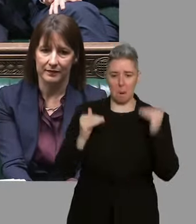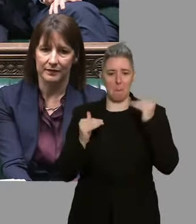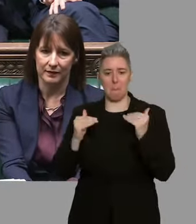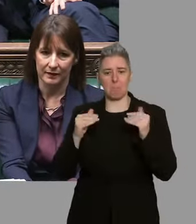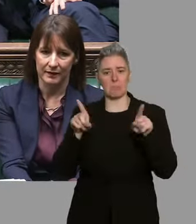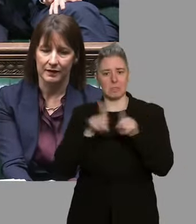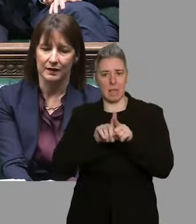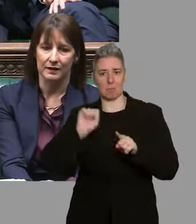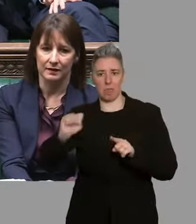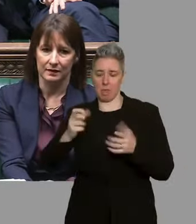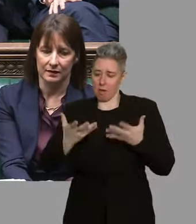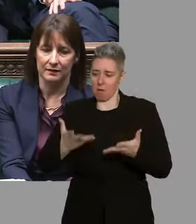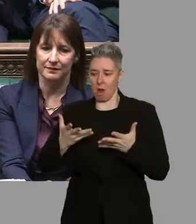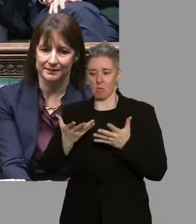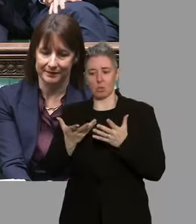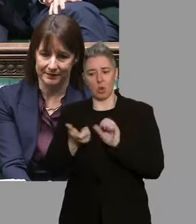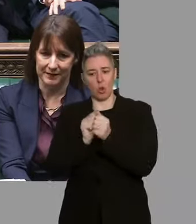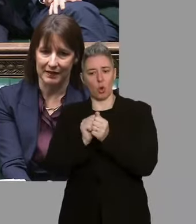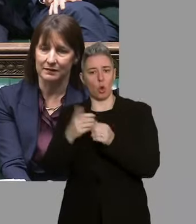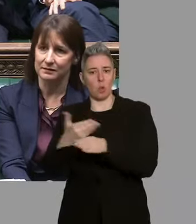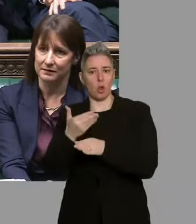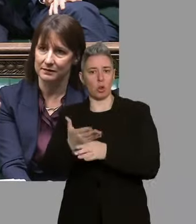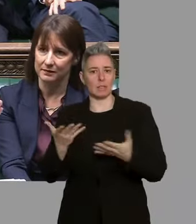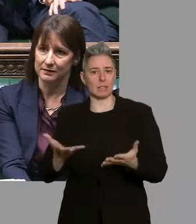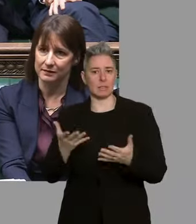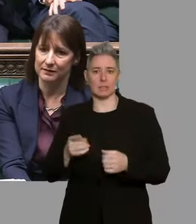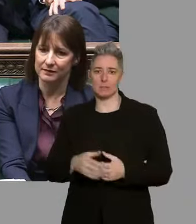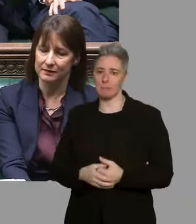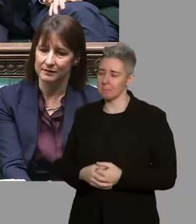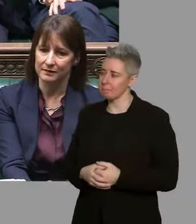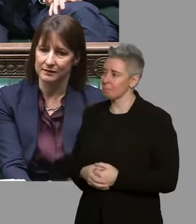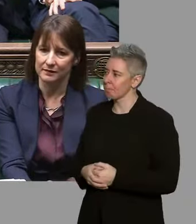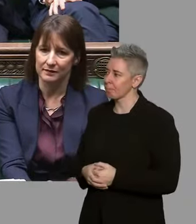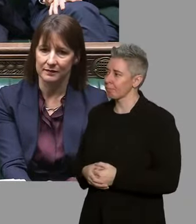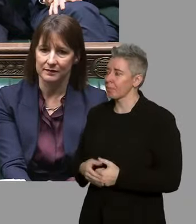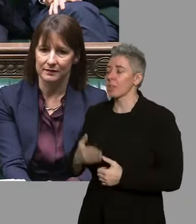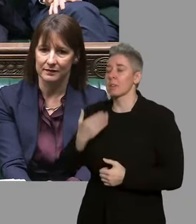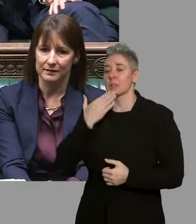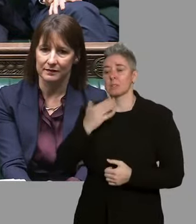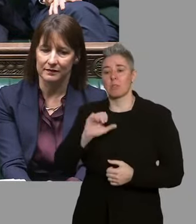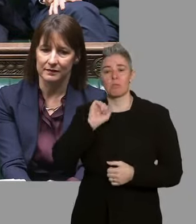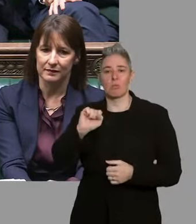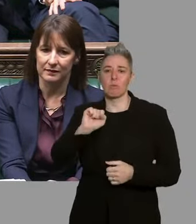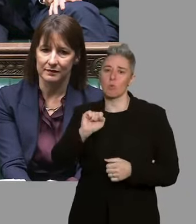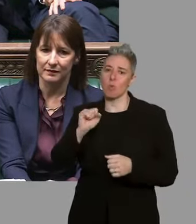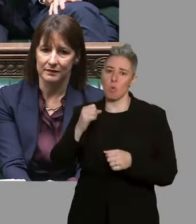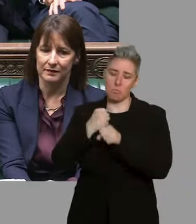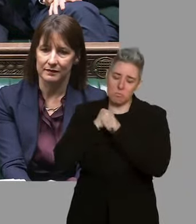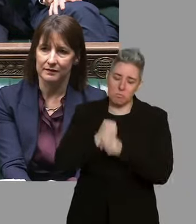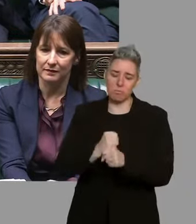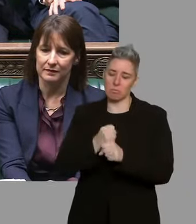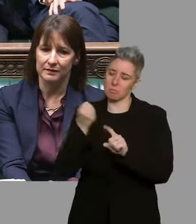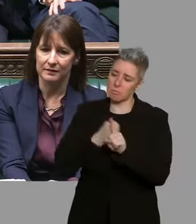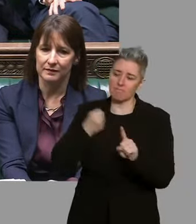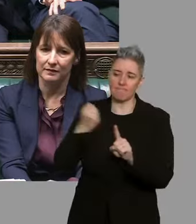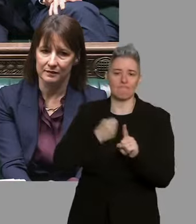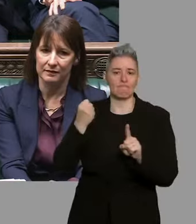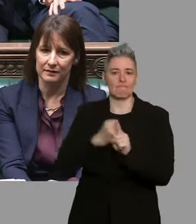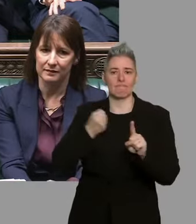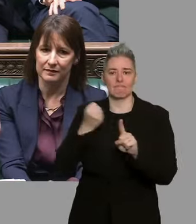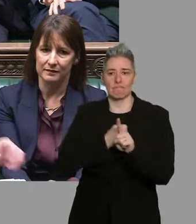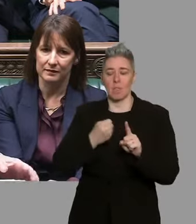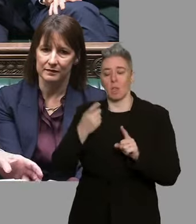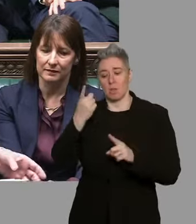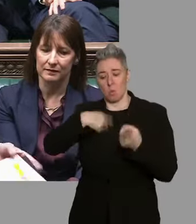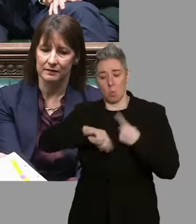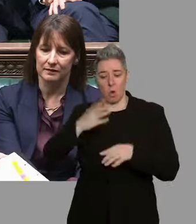pensions of over 100,000 former mine workers. We are, Mr. Speaker, working closely with the coal staff trustees to consider their